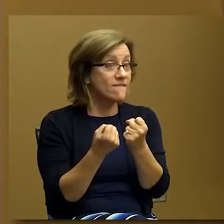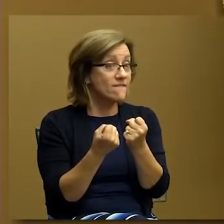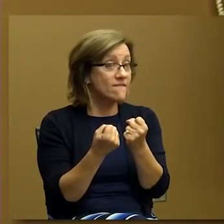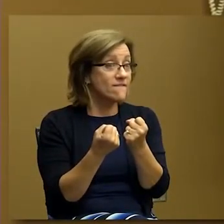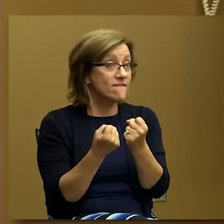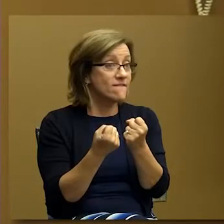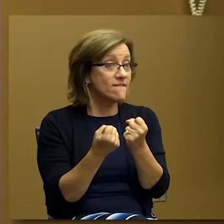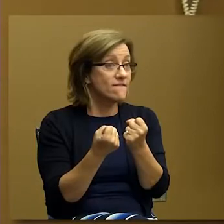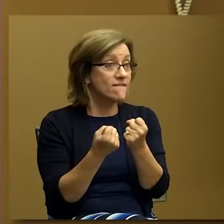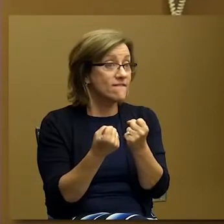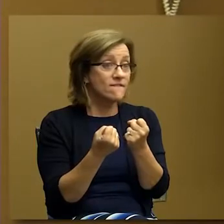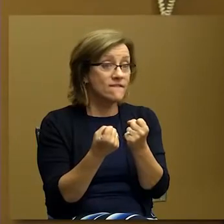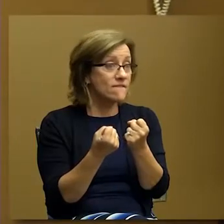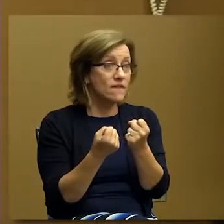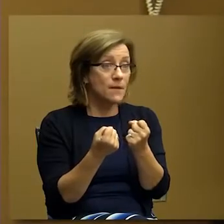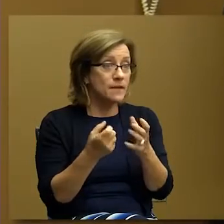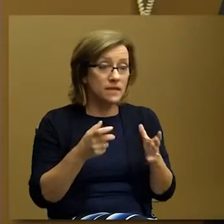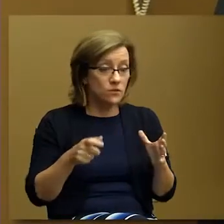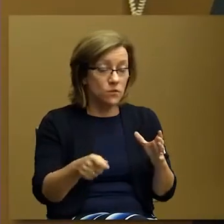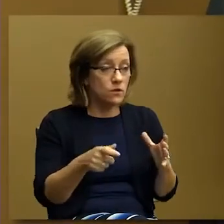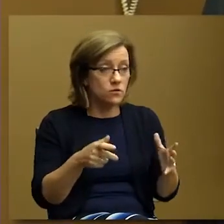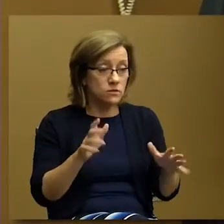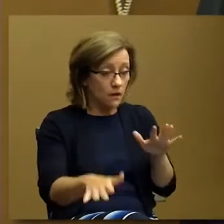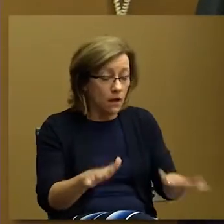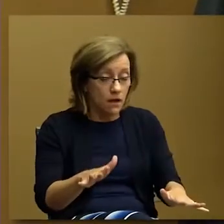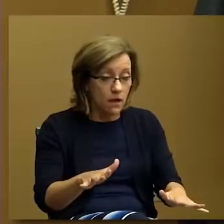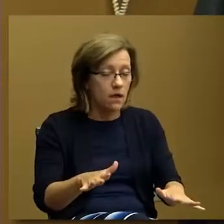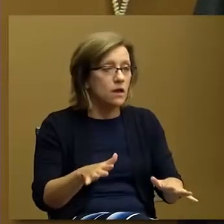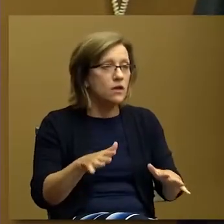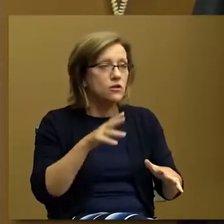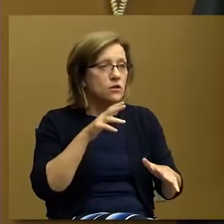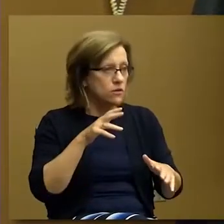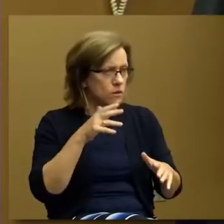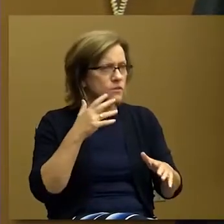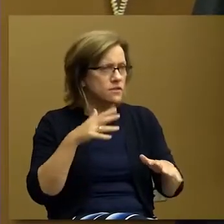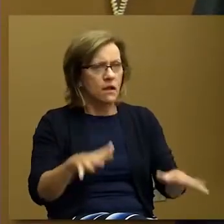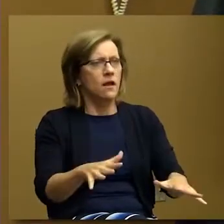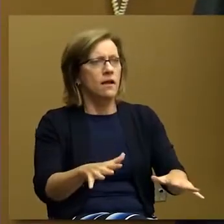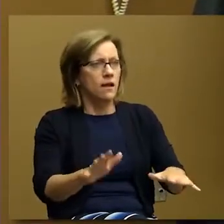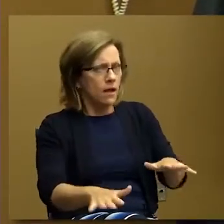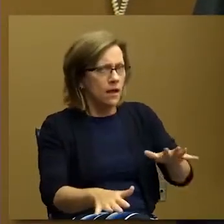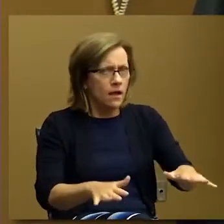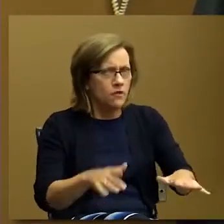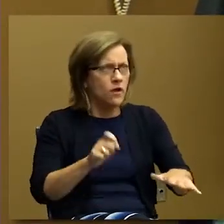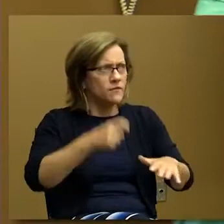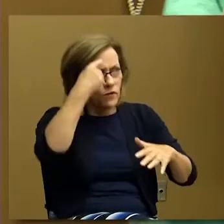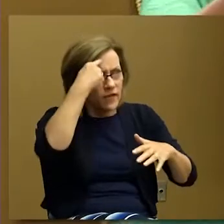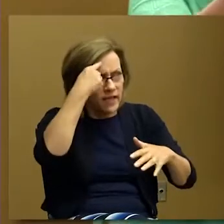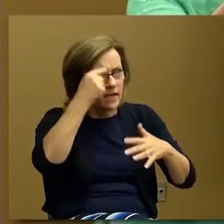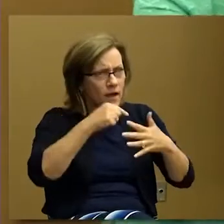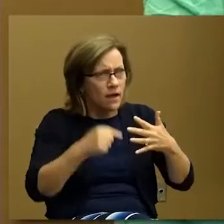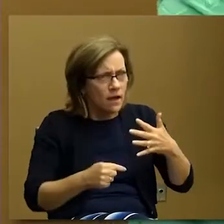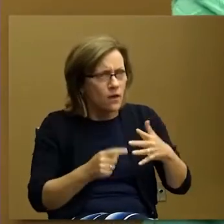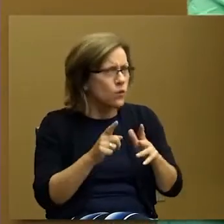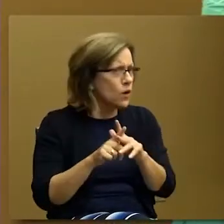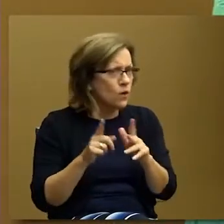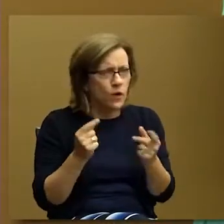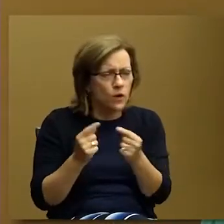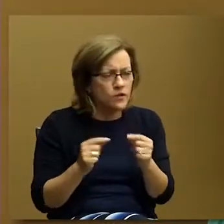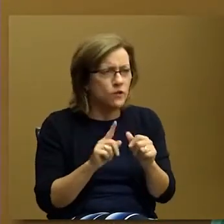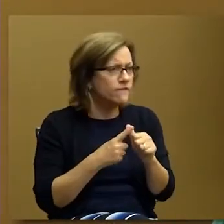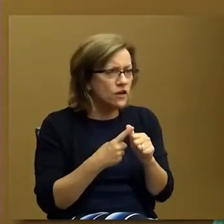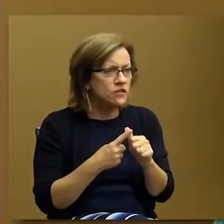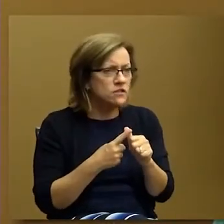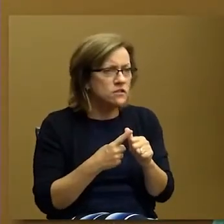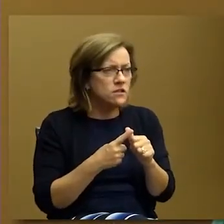And you weren't even, the key wasn't even on. Do you remember? Y'all go there in your head, and you put